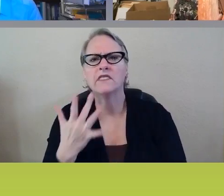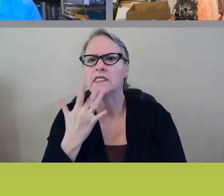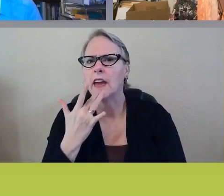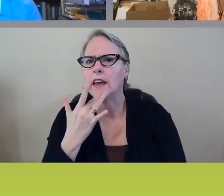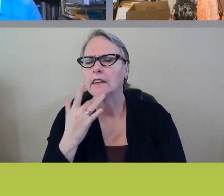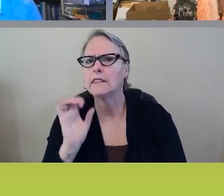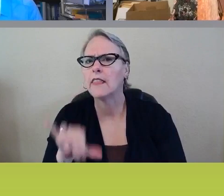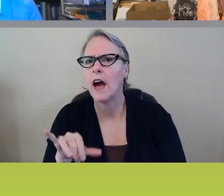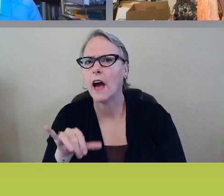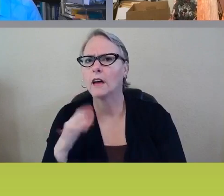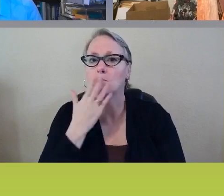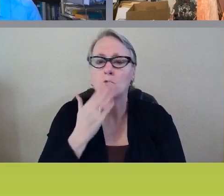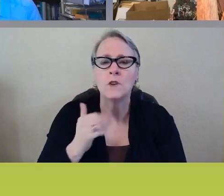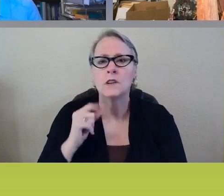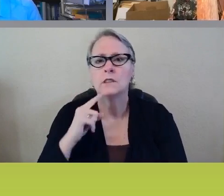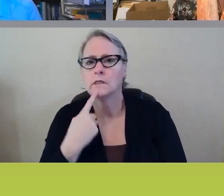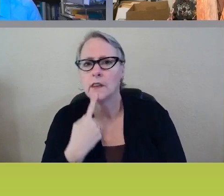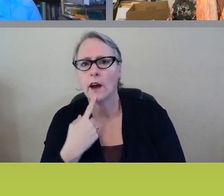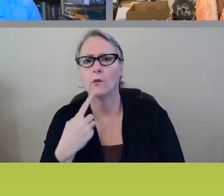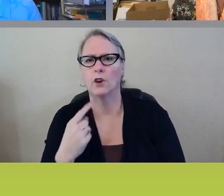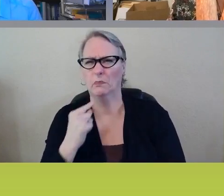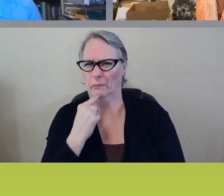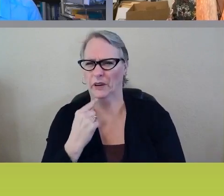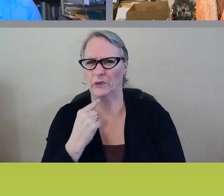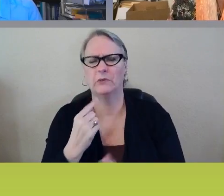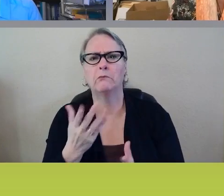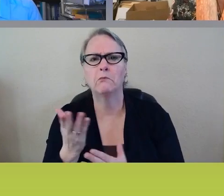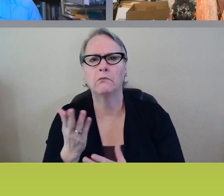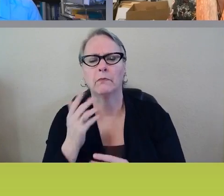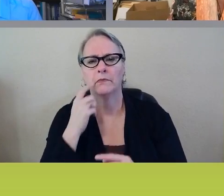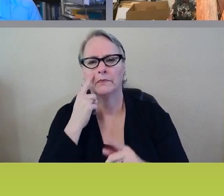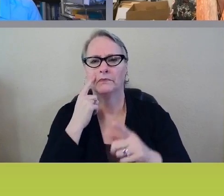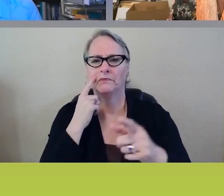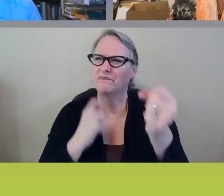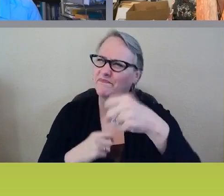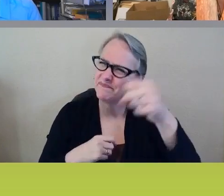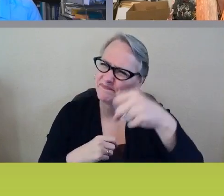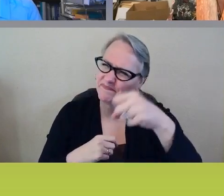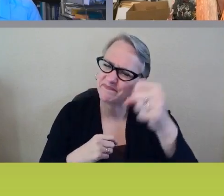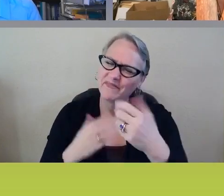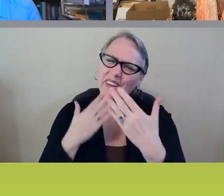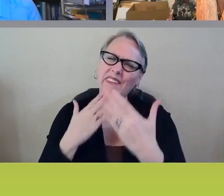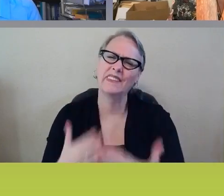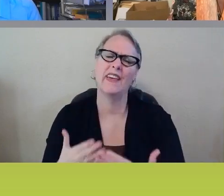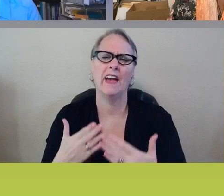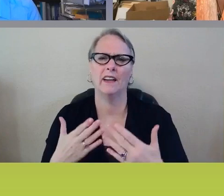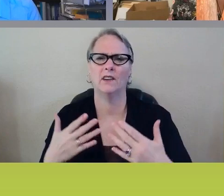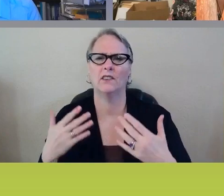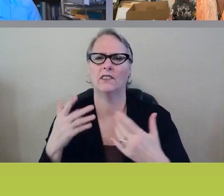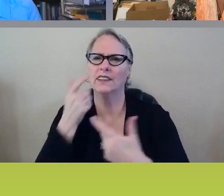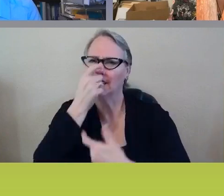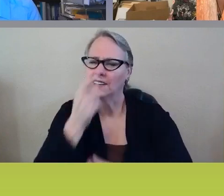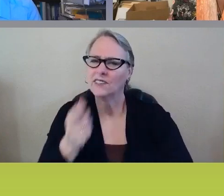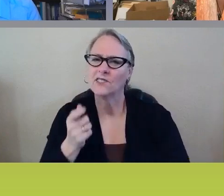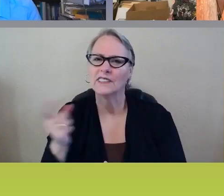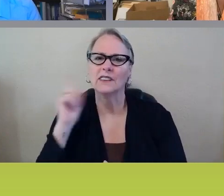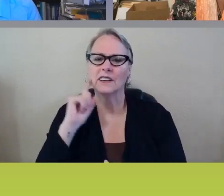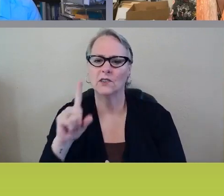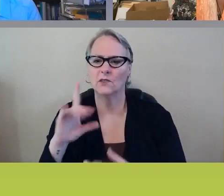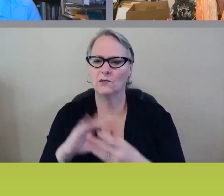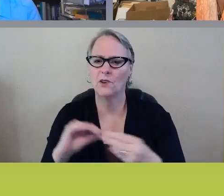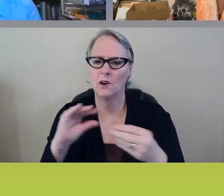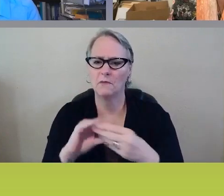bringing all this knowledge together. Yeah, thank you. It's quite interesting to hear you talk about how STEM